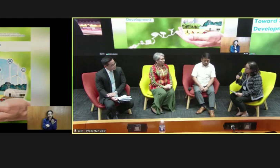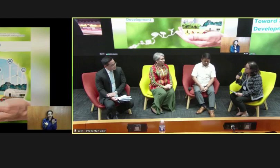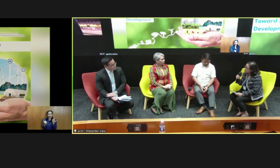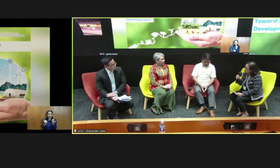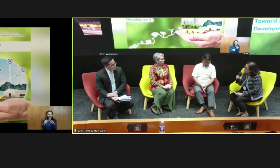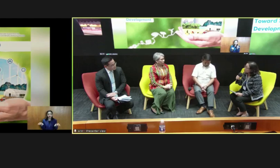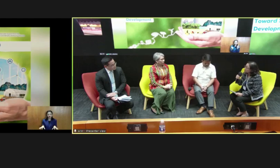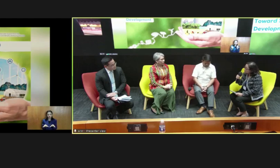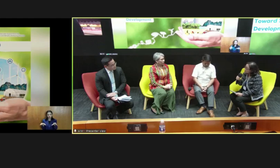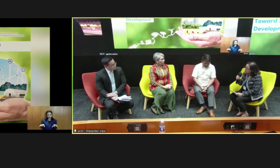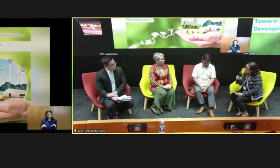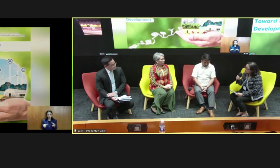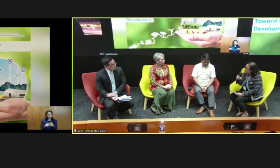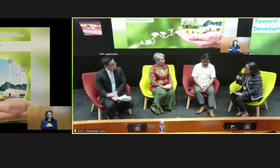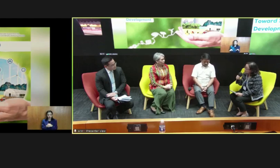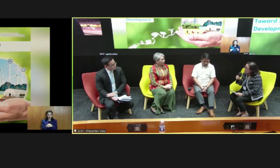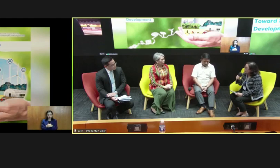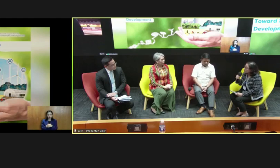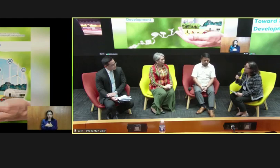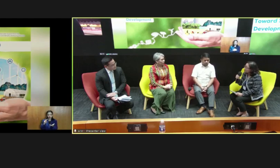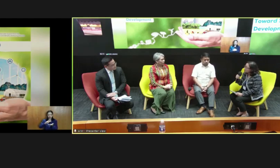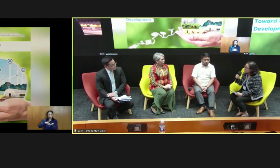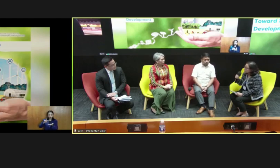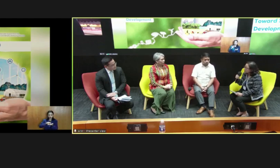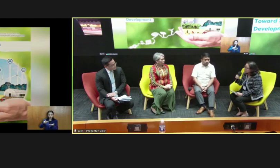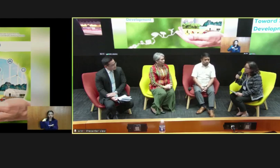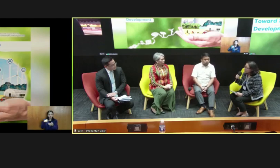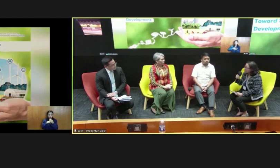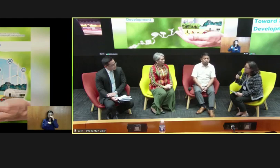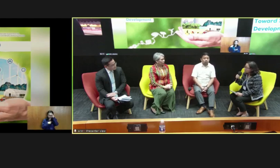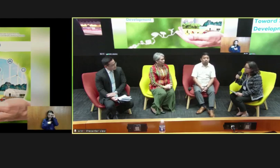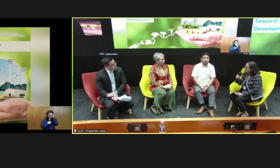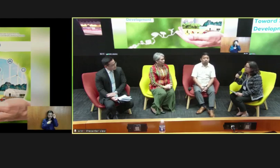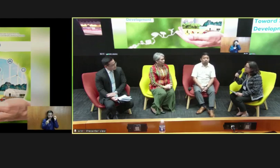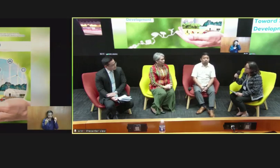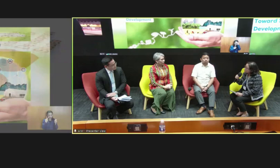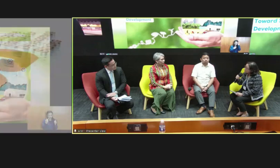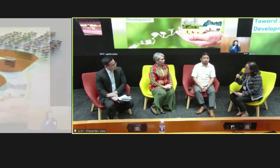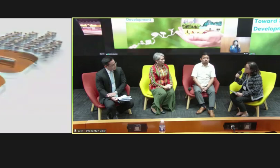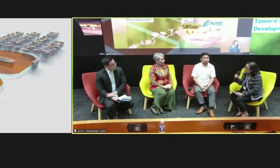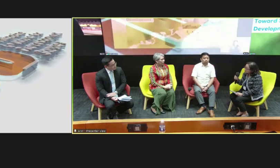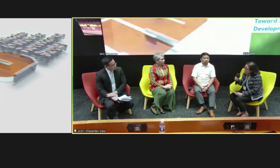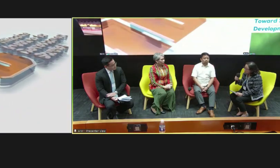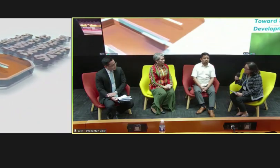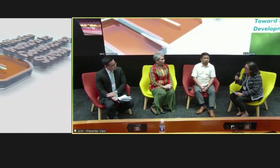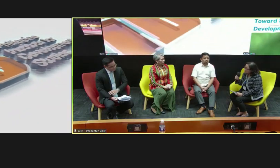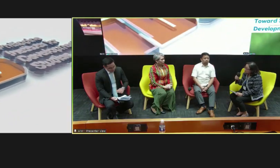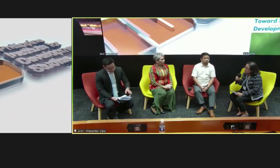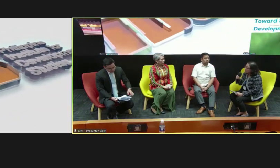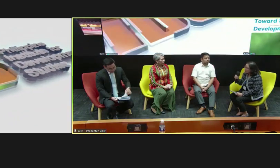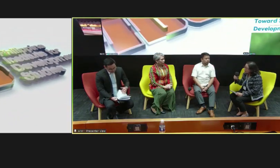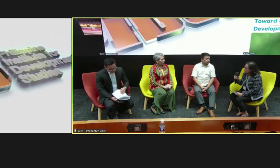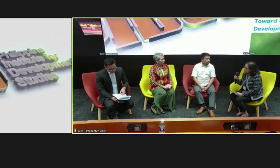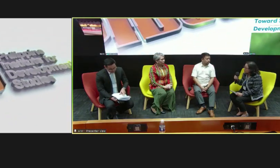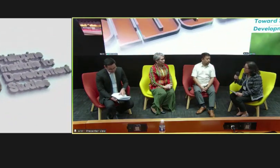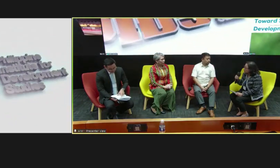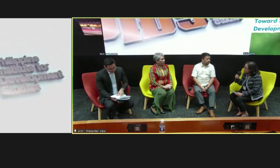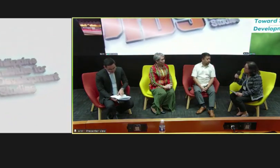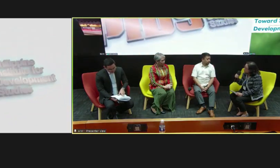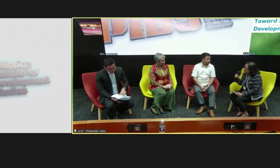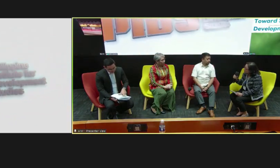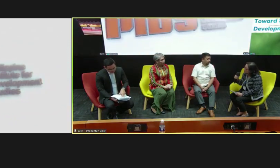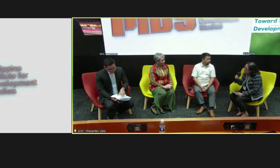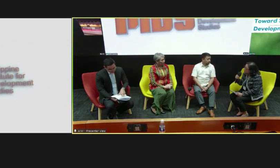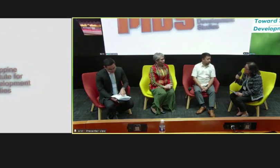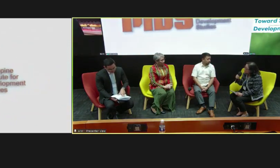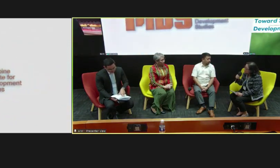workforce skills through the workforce skills survey. And we've really seen evolving demand for the digital skills, for the health, there's also